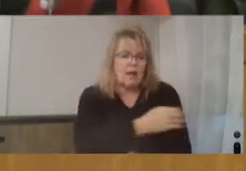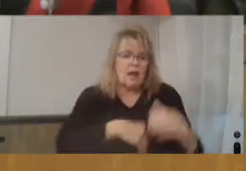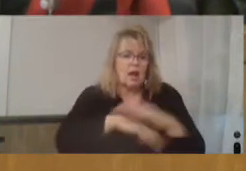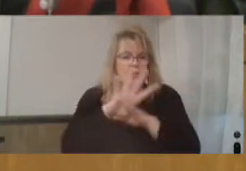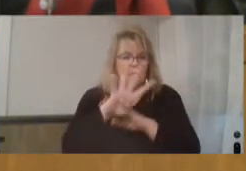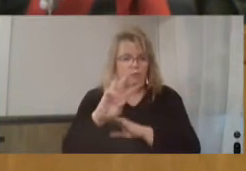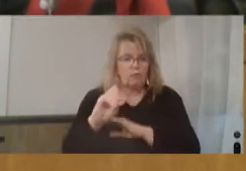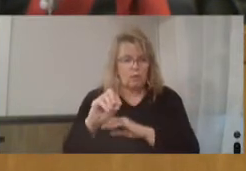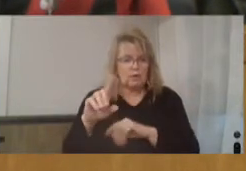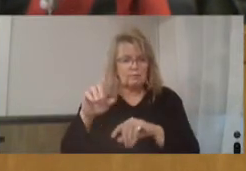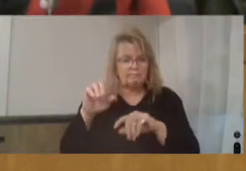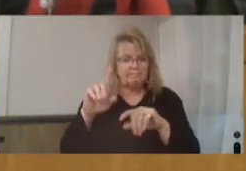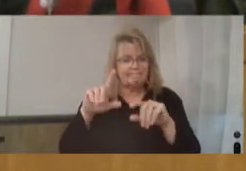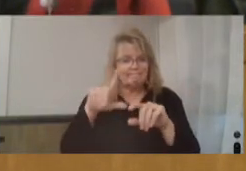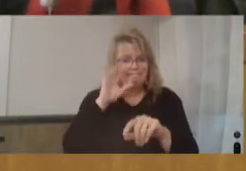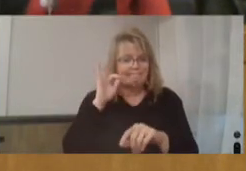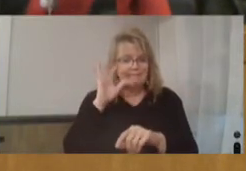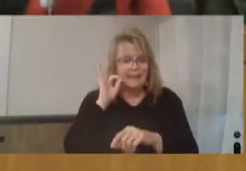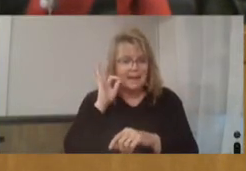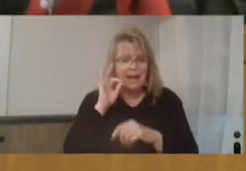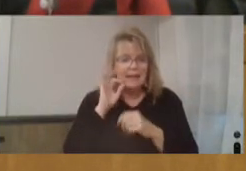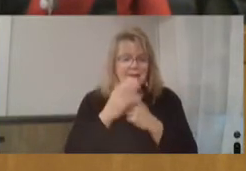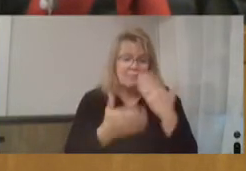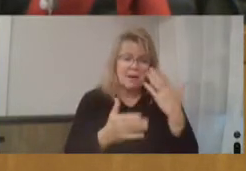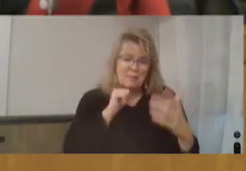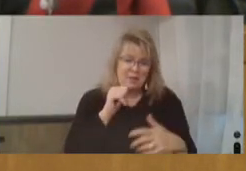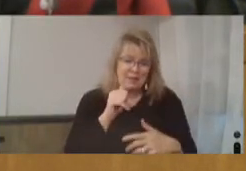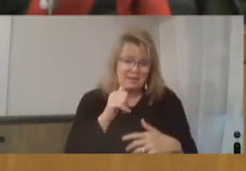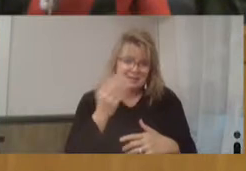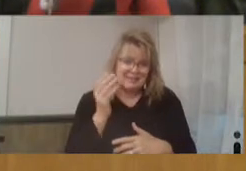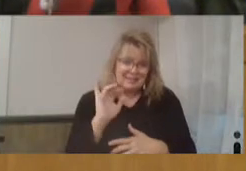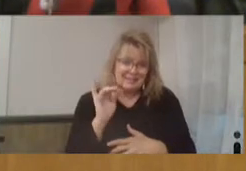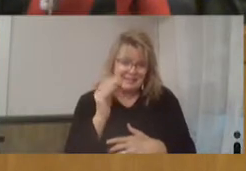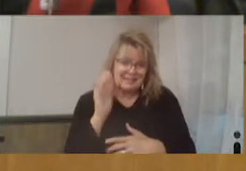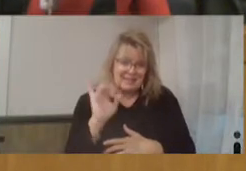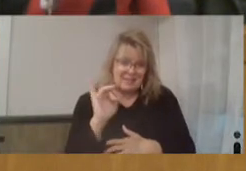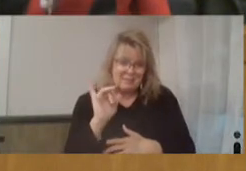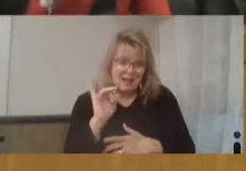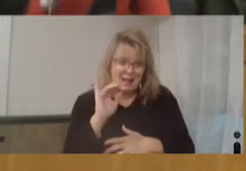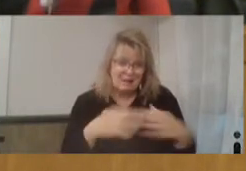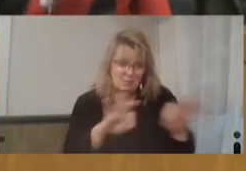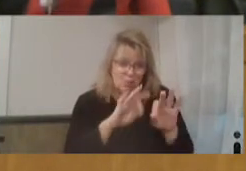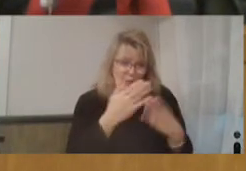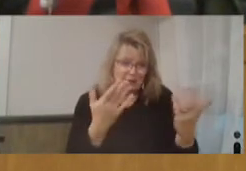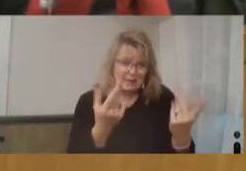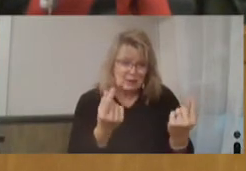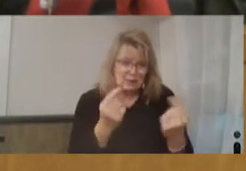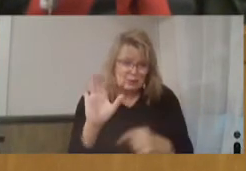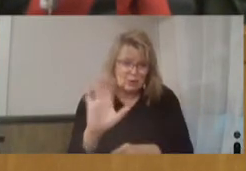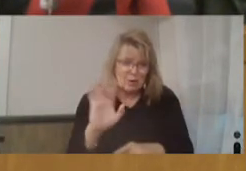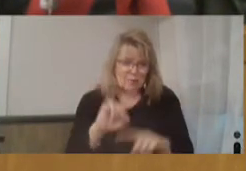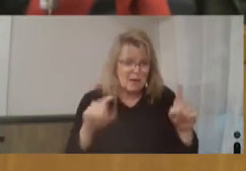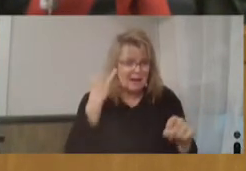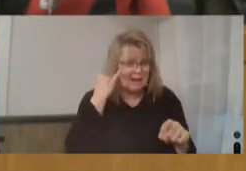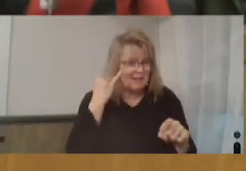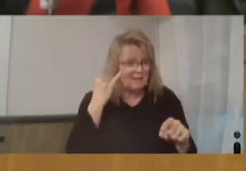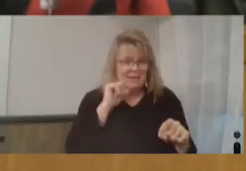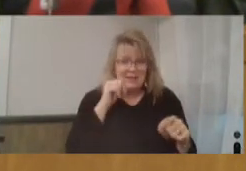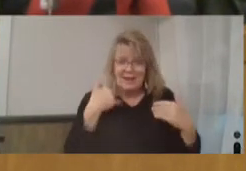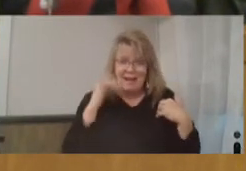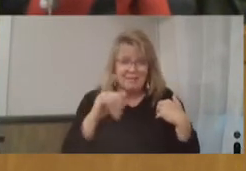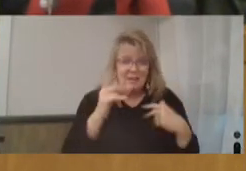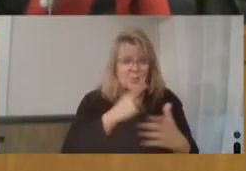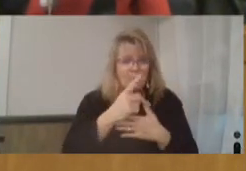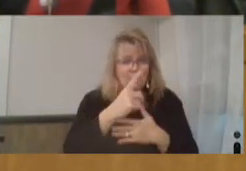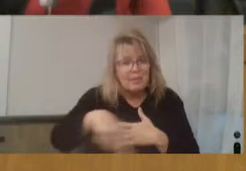cats. Now, this might not seem like an important thing to do in Charlotte, but without this program, these cats